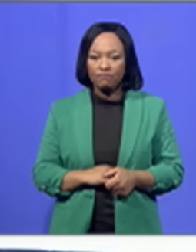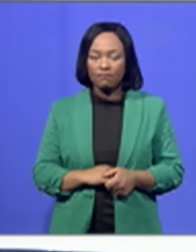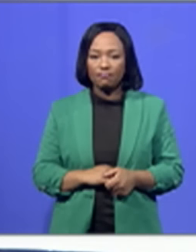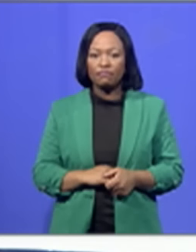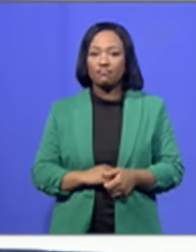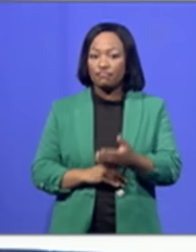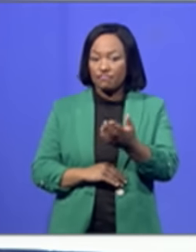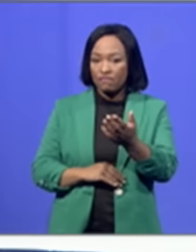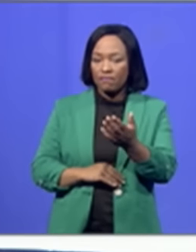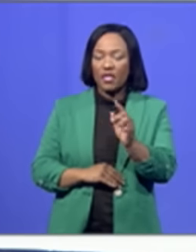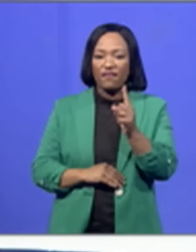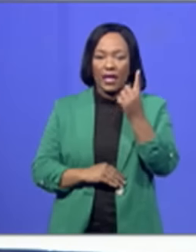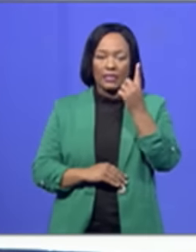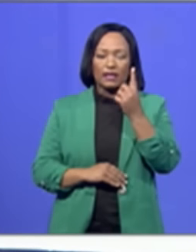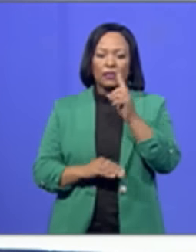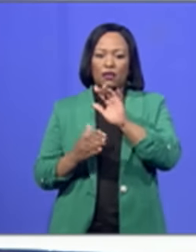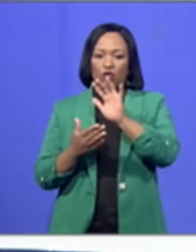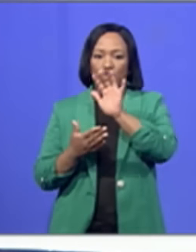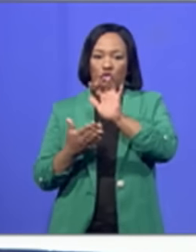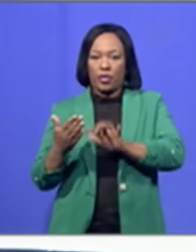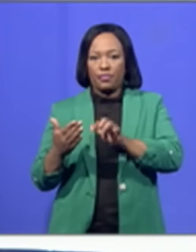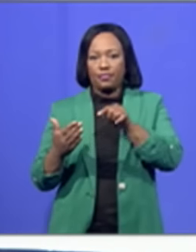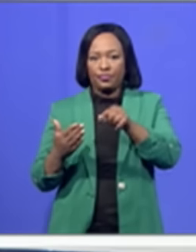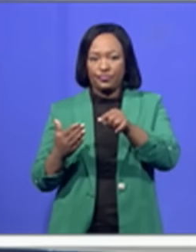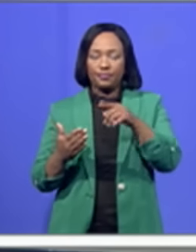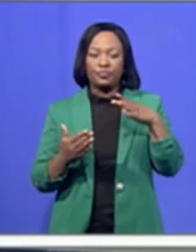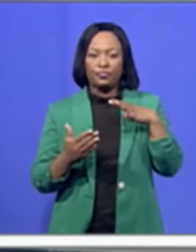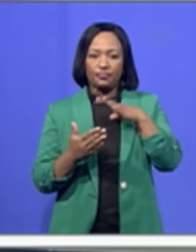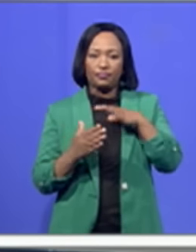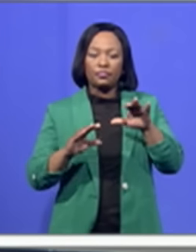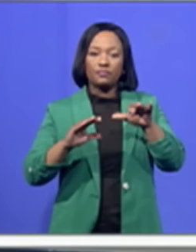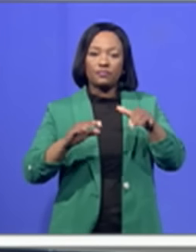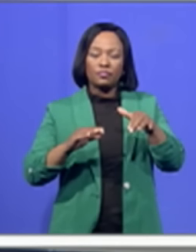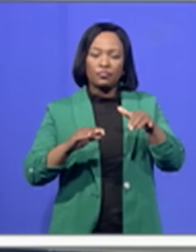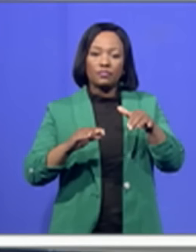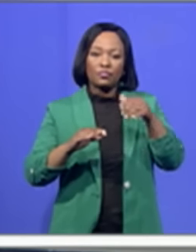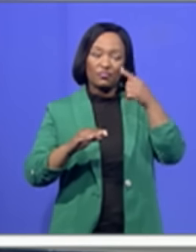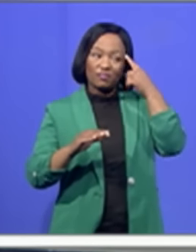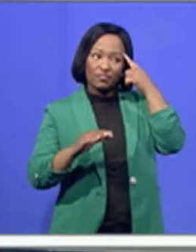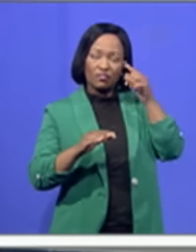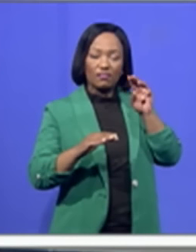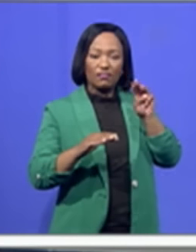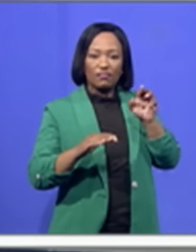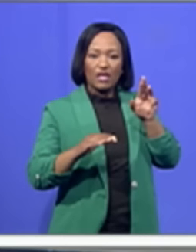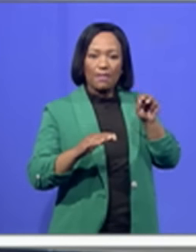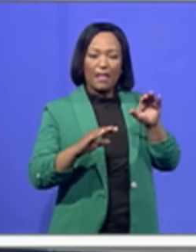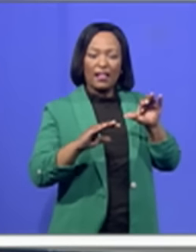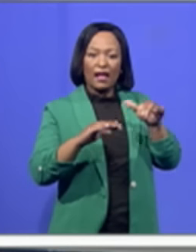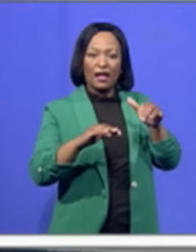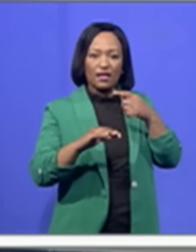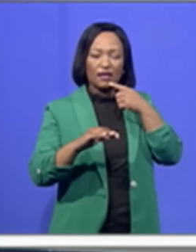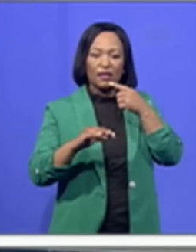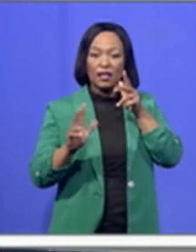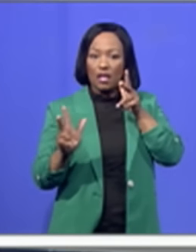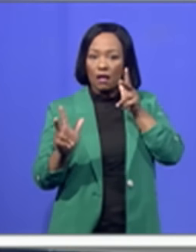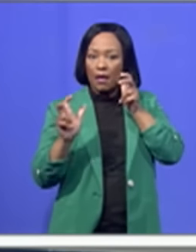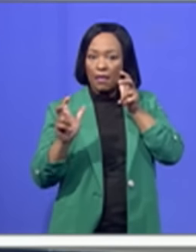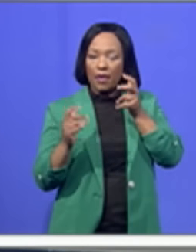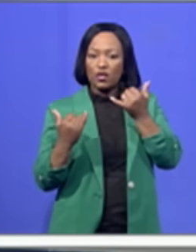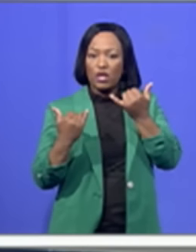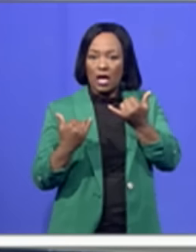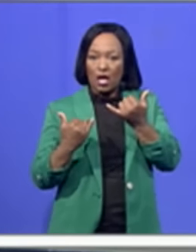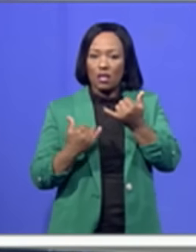Tša mathomo ke tša gore Komišene ya Matlanga e kwele gore ba gononela phokong ya molato wa go utswiwa ga diokobatši tša mohuta wa cocaine tša